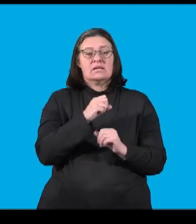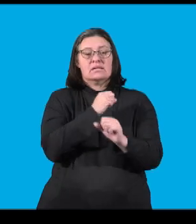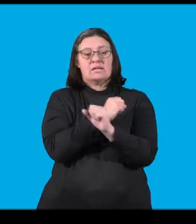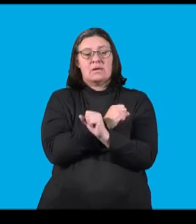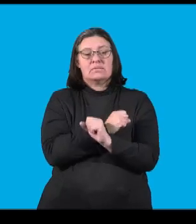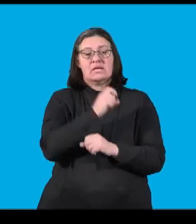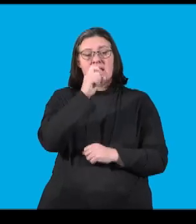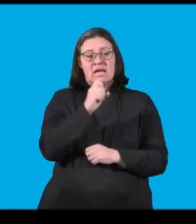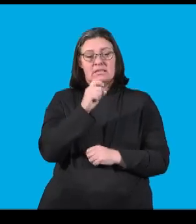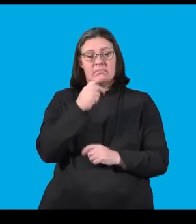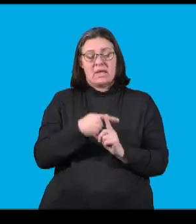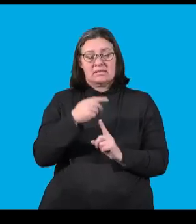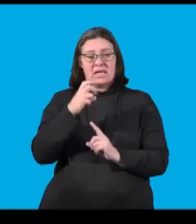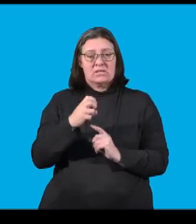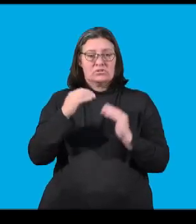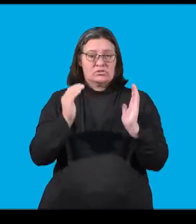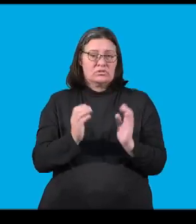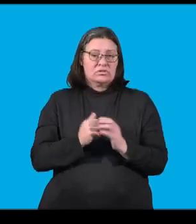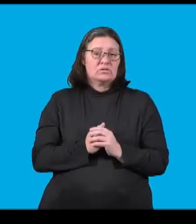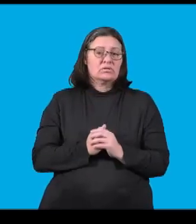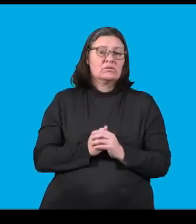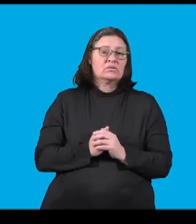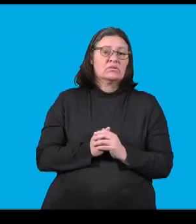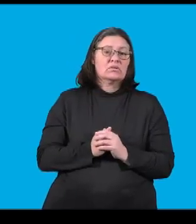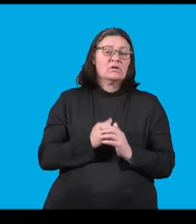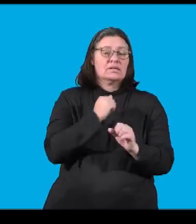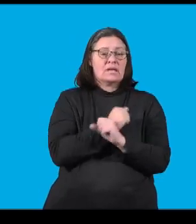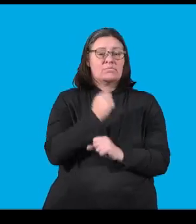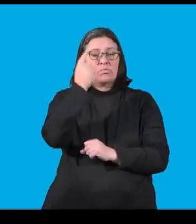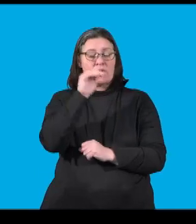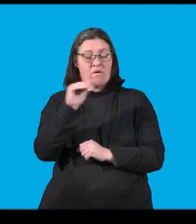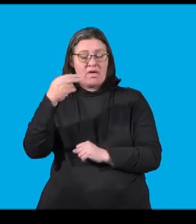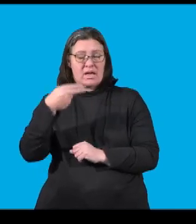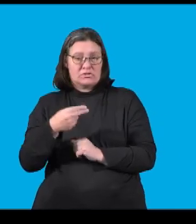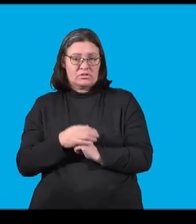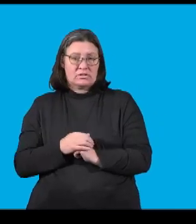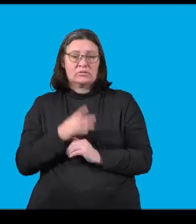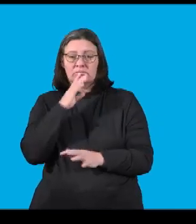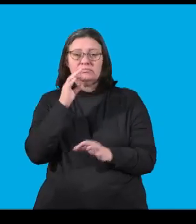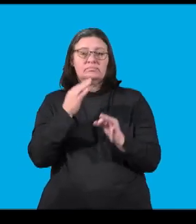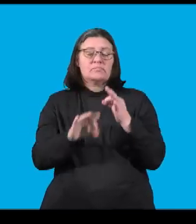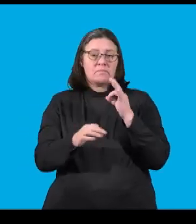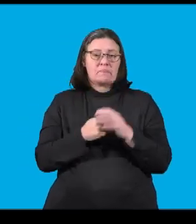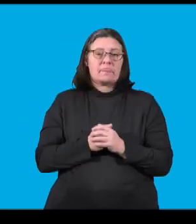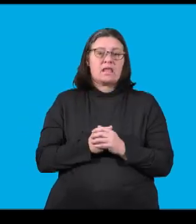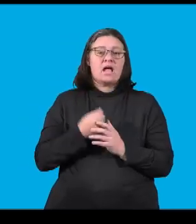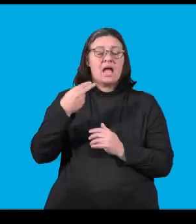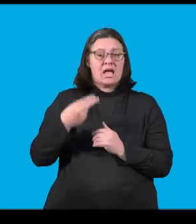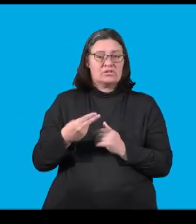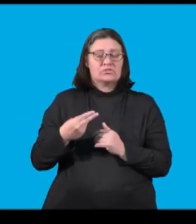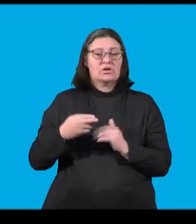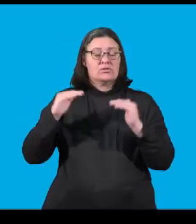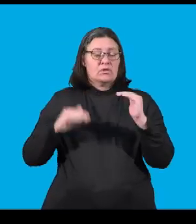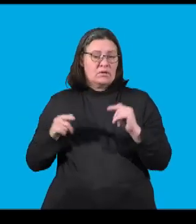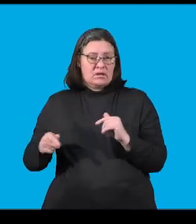plus h. And remember, this whole thing is times by 1 over h. We can now simplify. I've got an h in